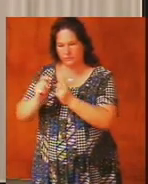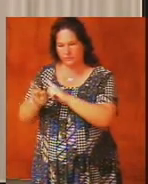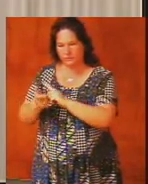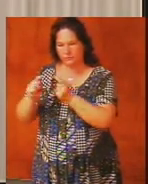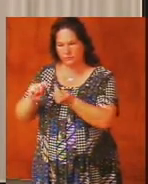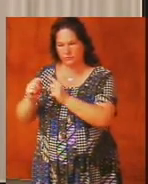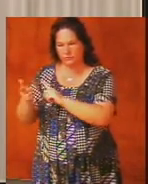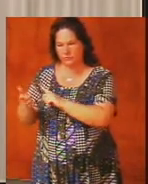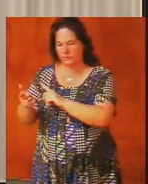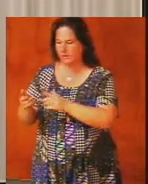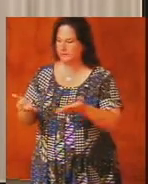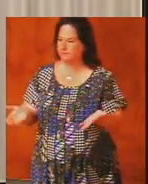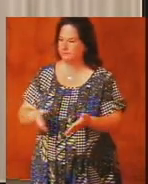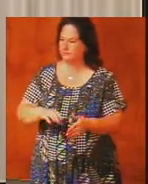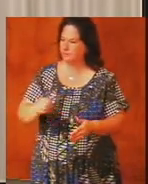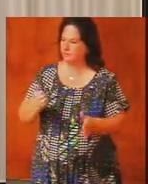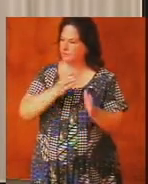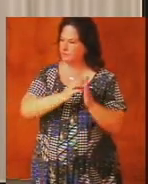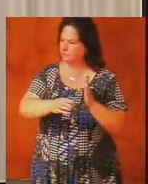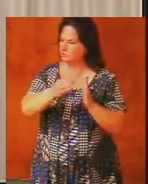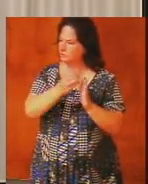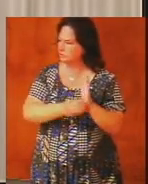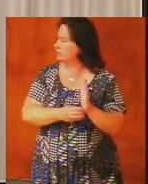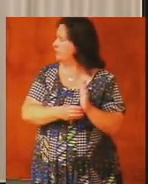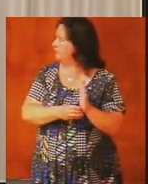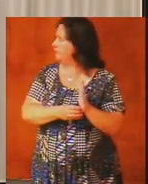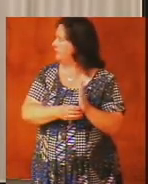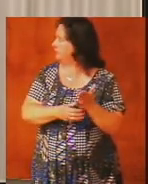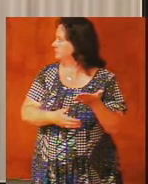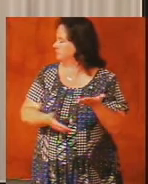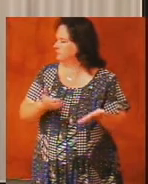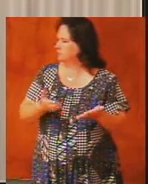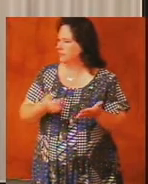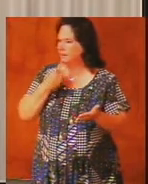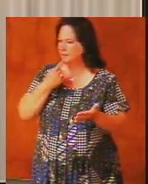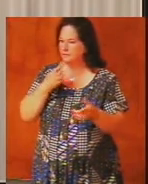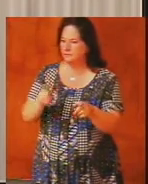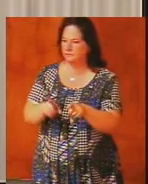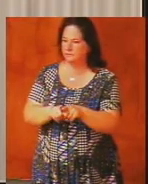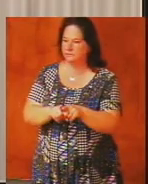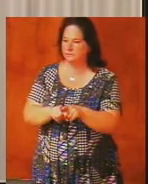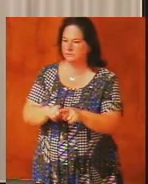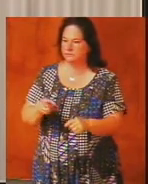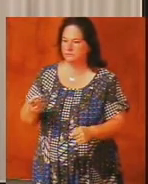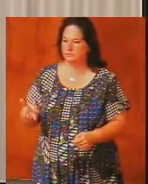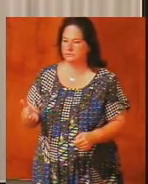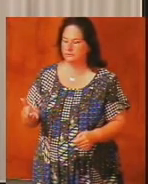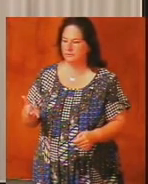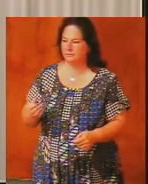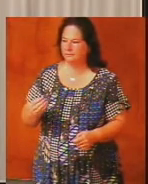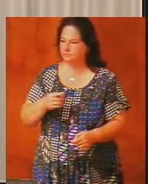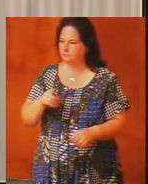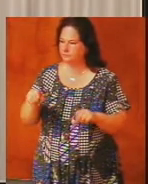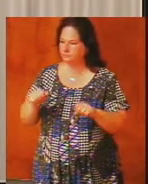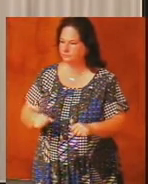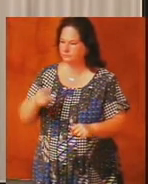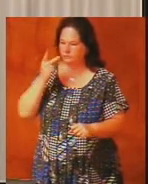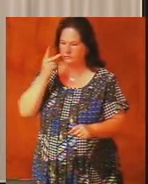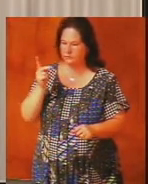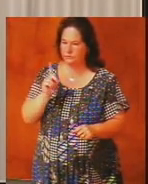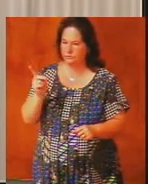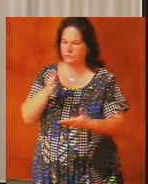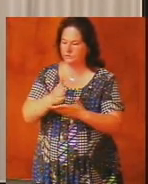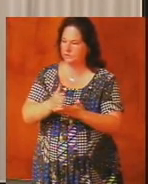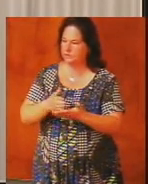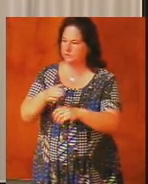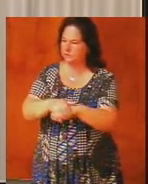translations. Here's another chart basically saying the same kind of thing, and you can see where some of